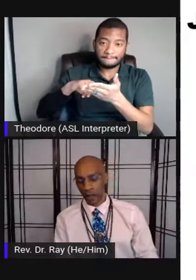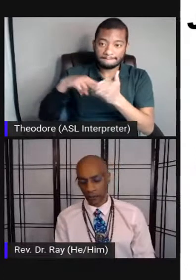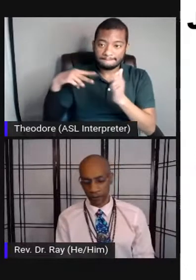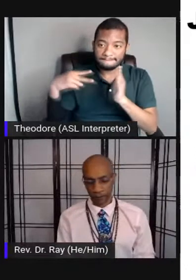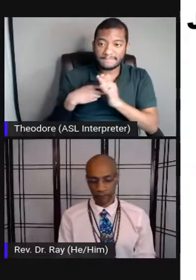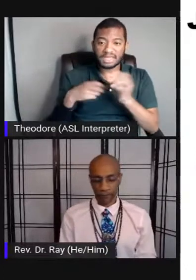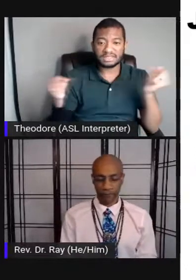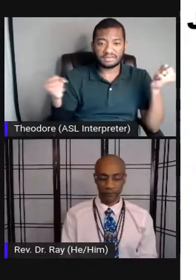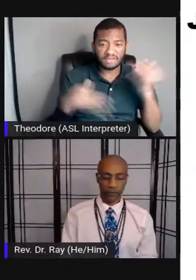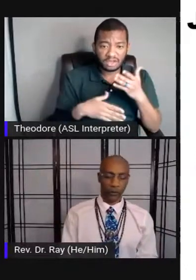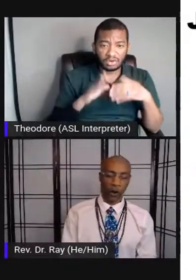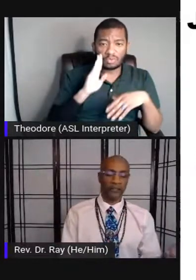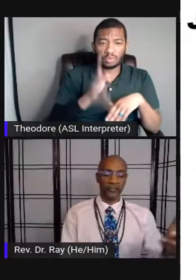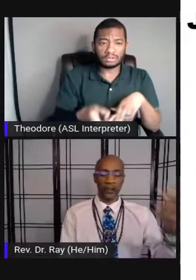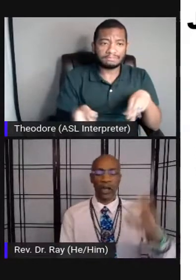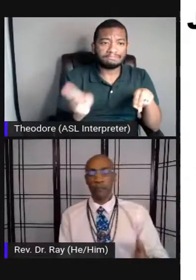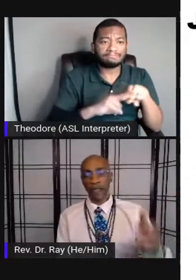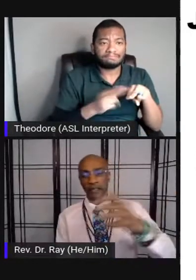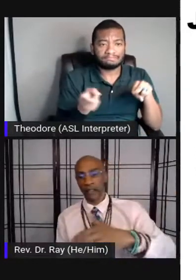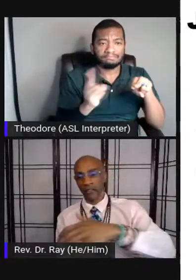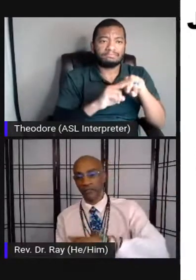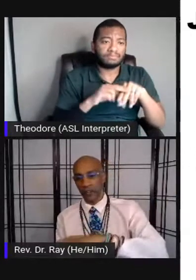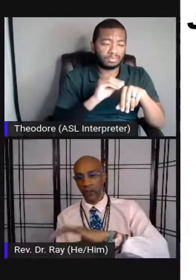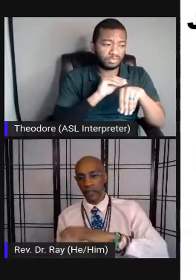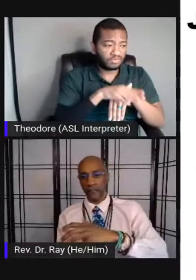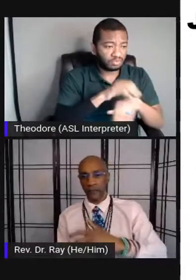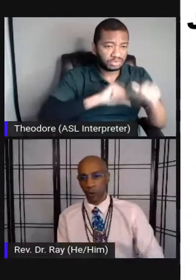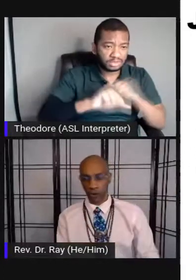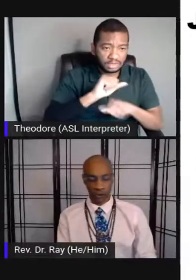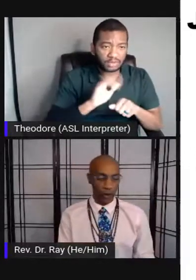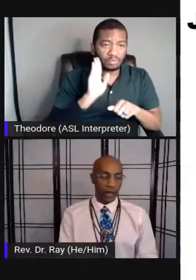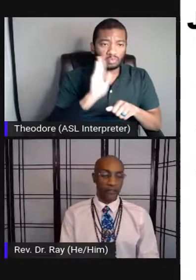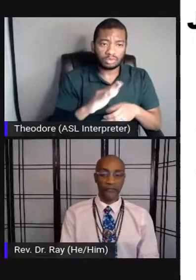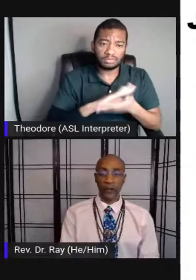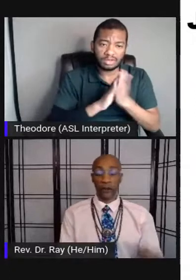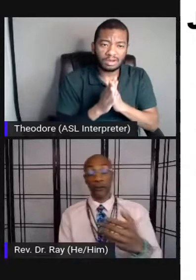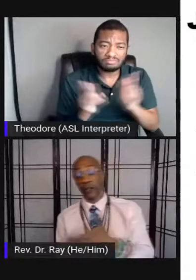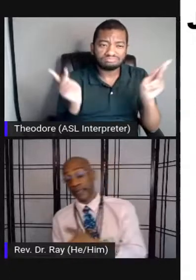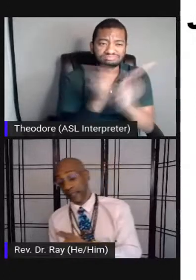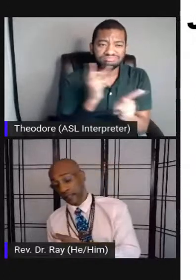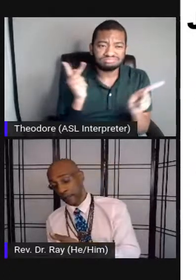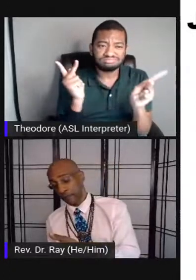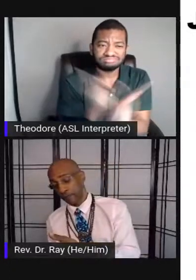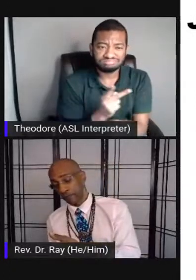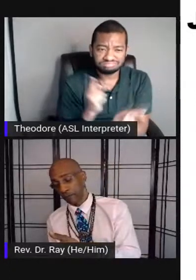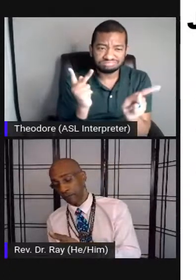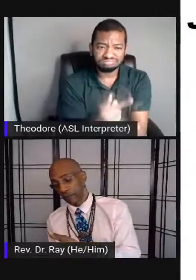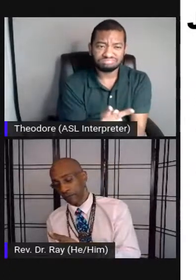compounds another. One fear makes another fear even more. So the fear of